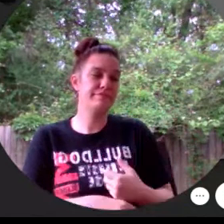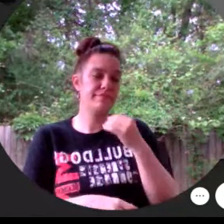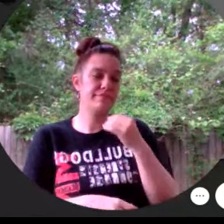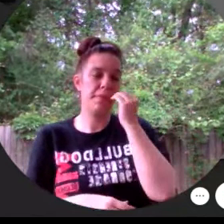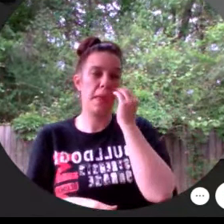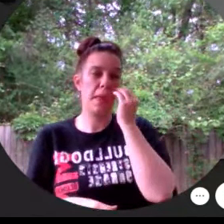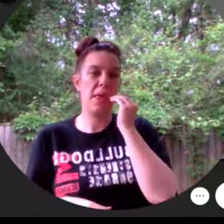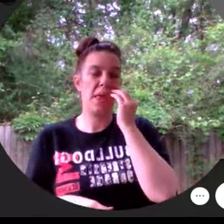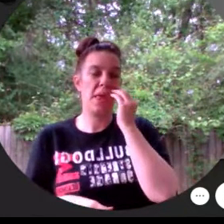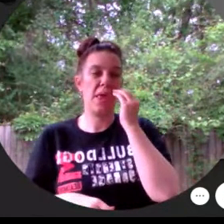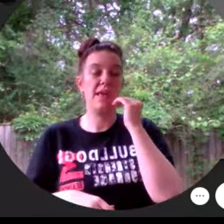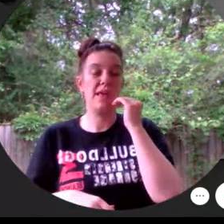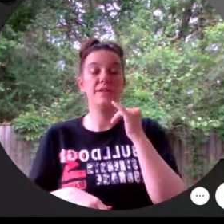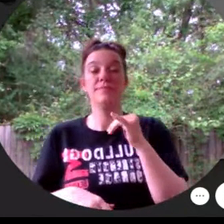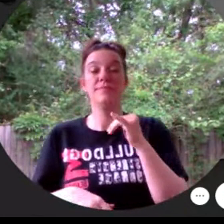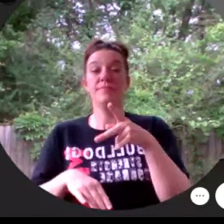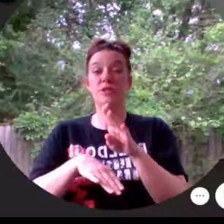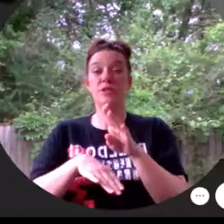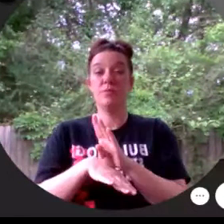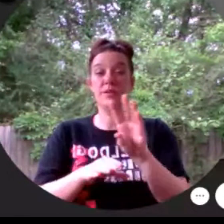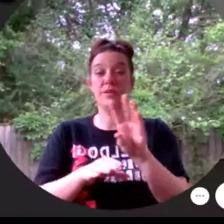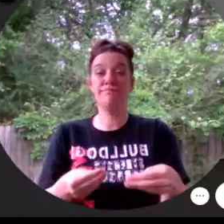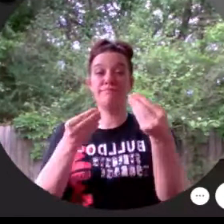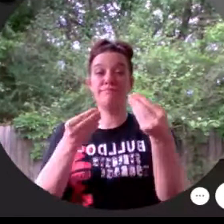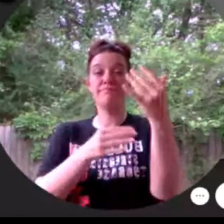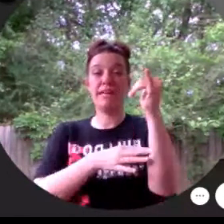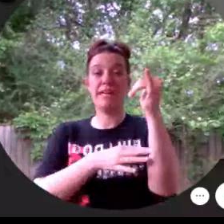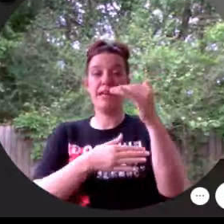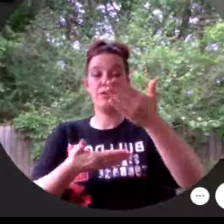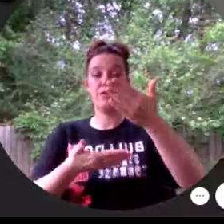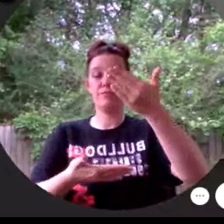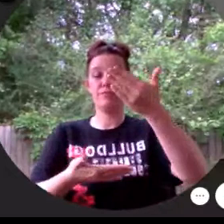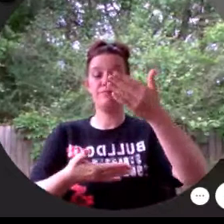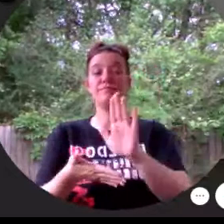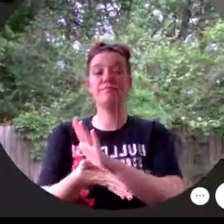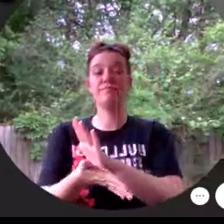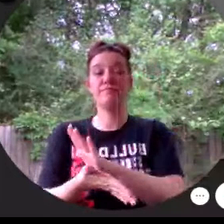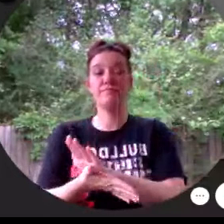a yellow legal pad covered in scrawls.